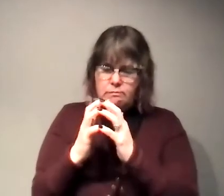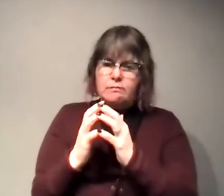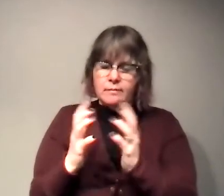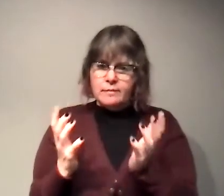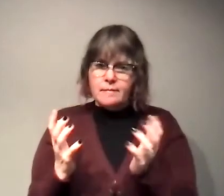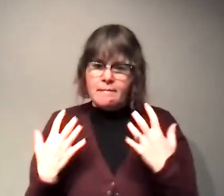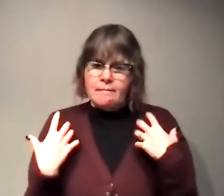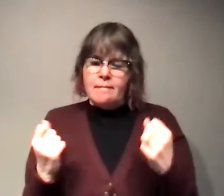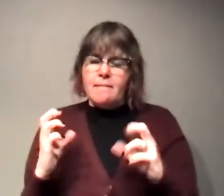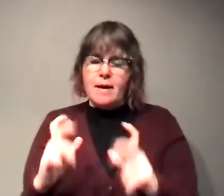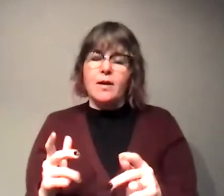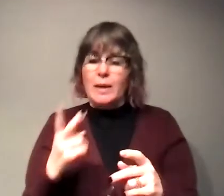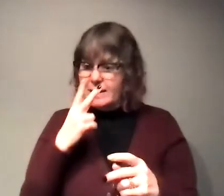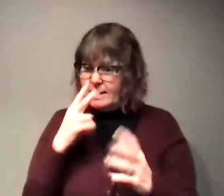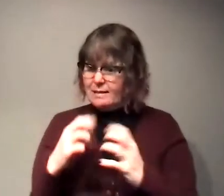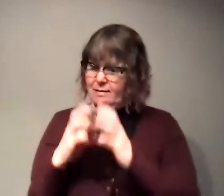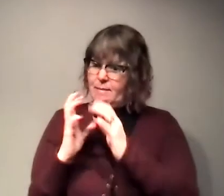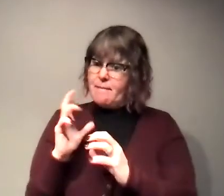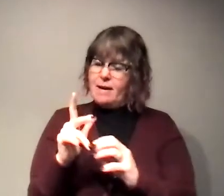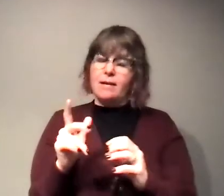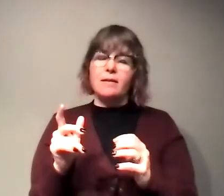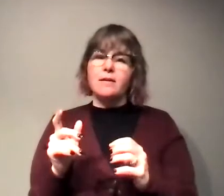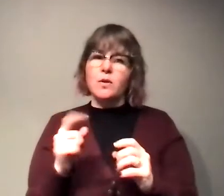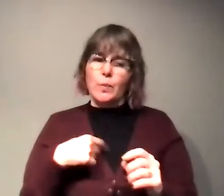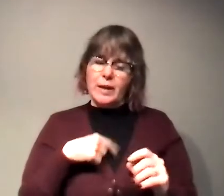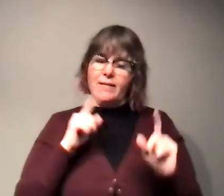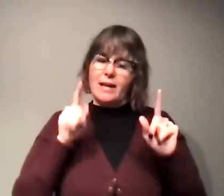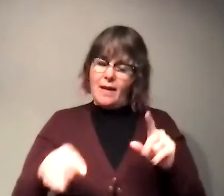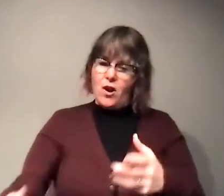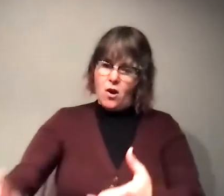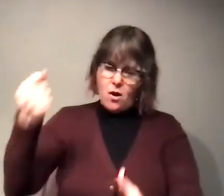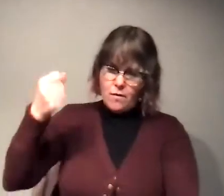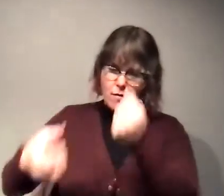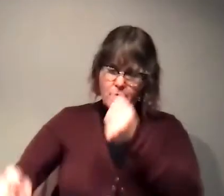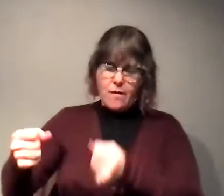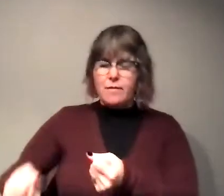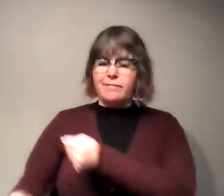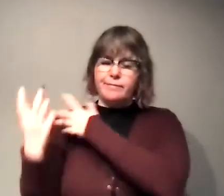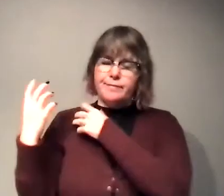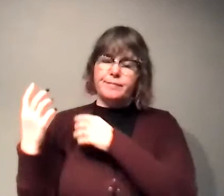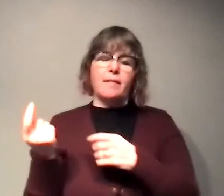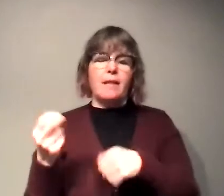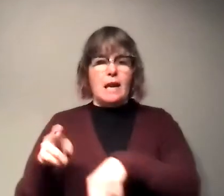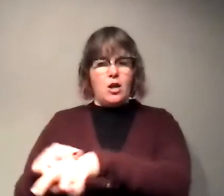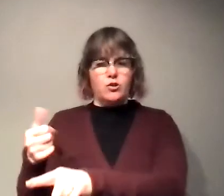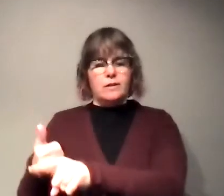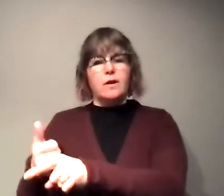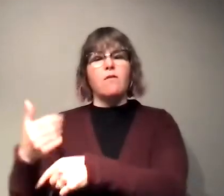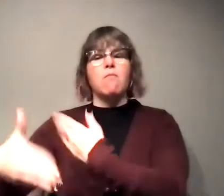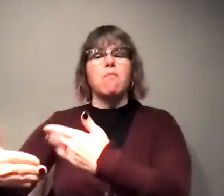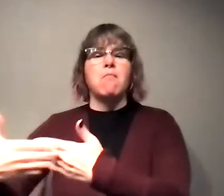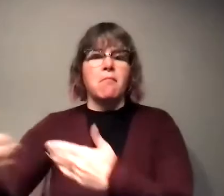if we want to see it recover, sometimes we have to get in there and get those invasive species out, and then nature can recover.